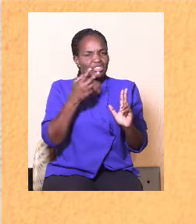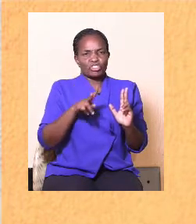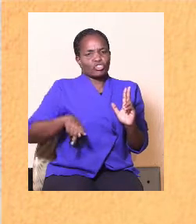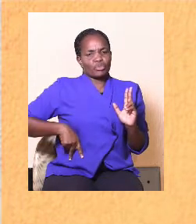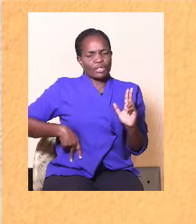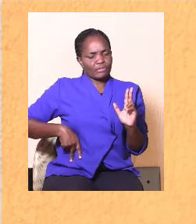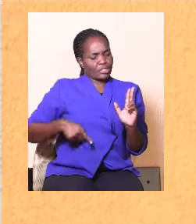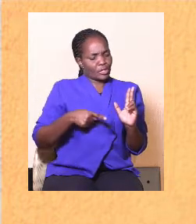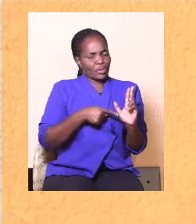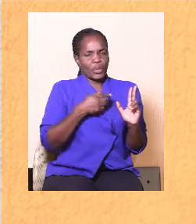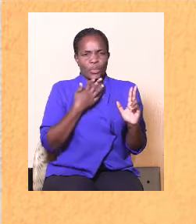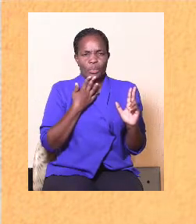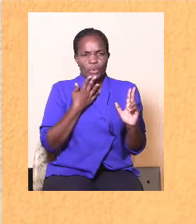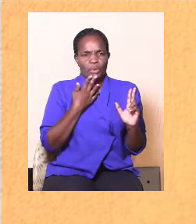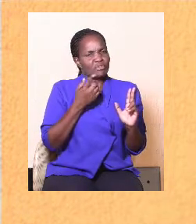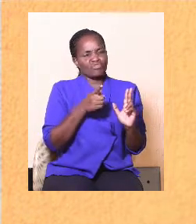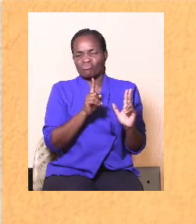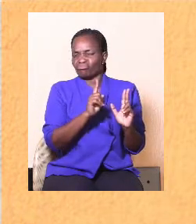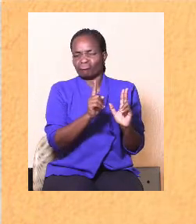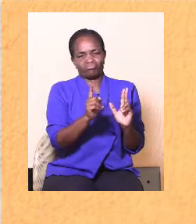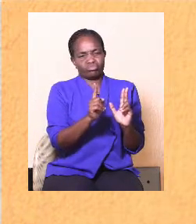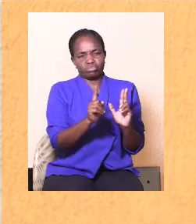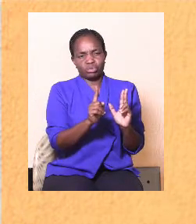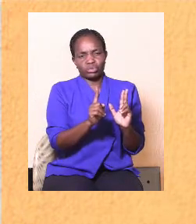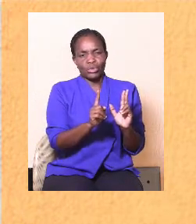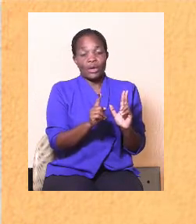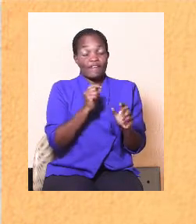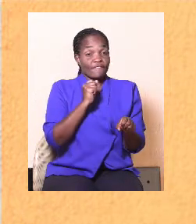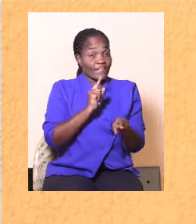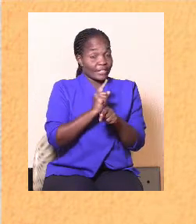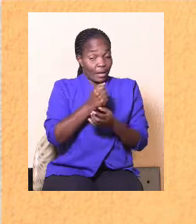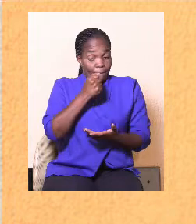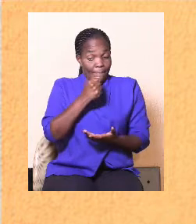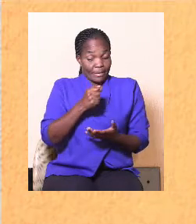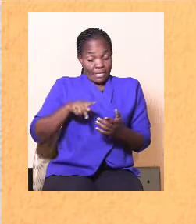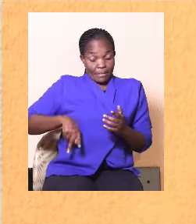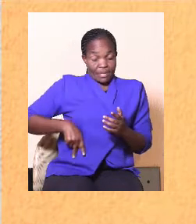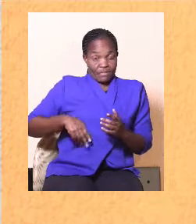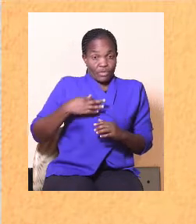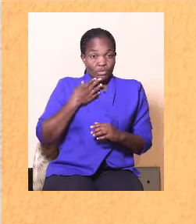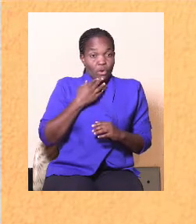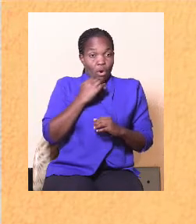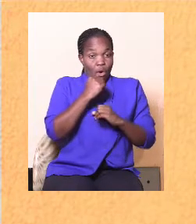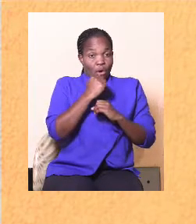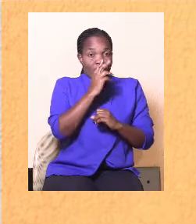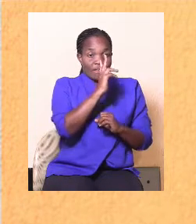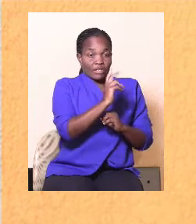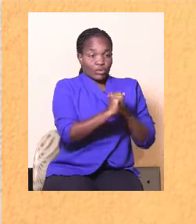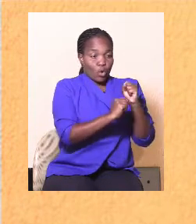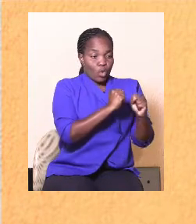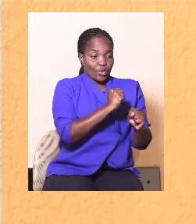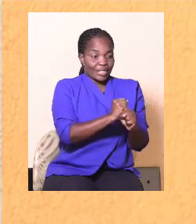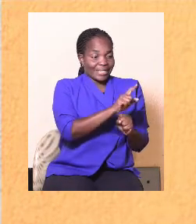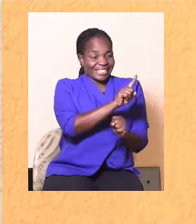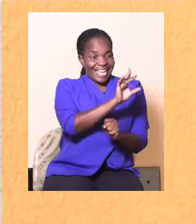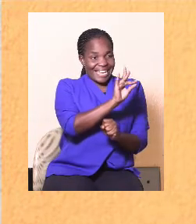The scheme is meant for people who are between the age of 18 and